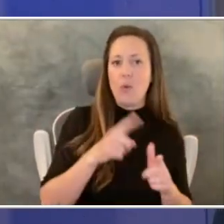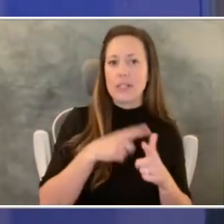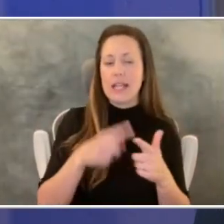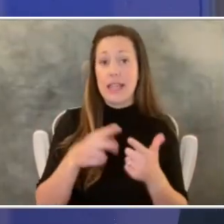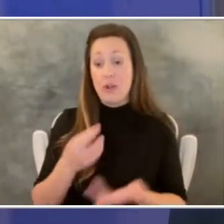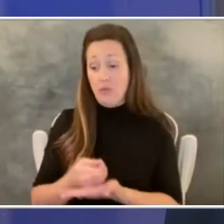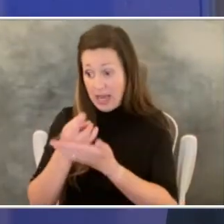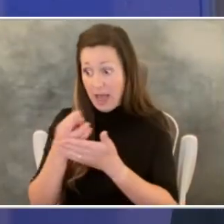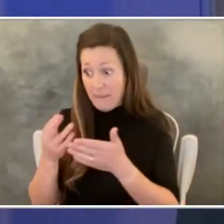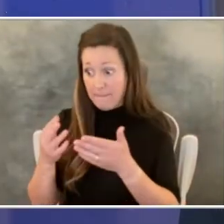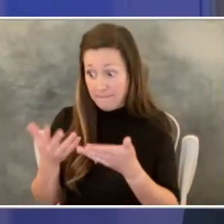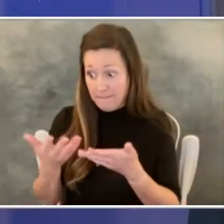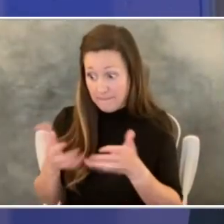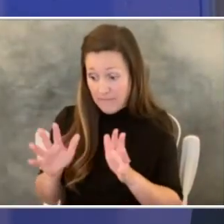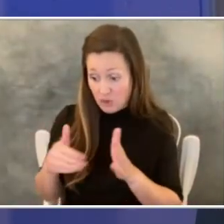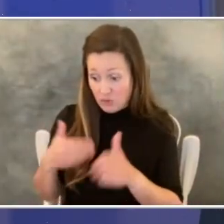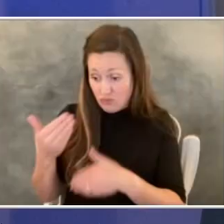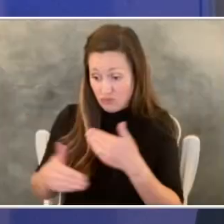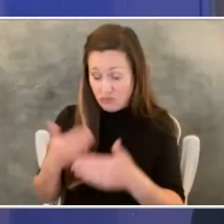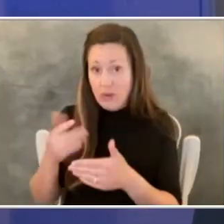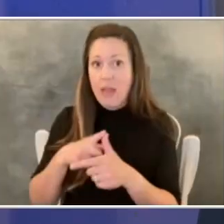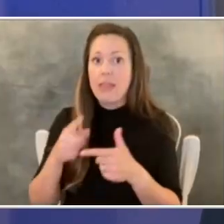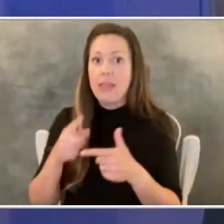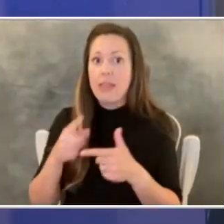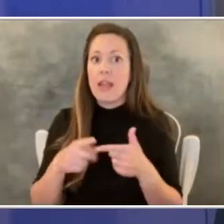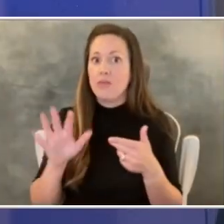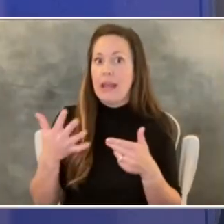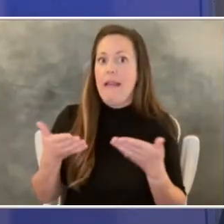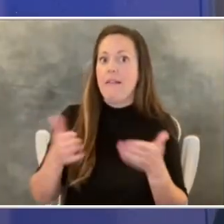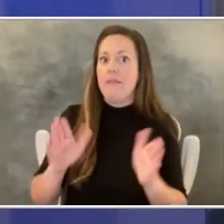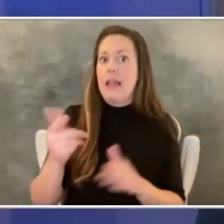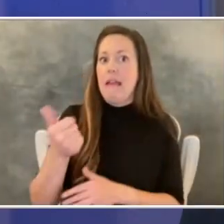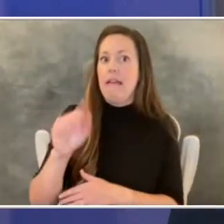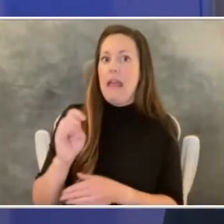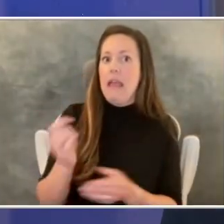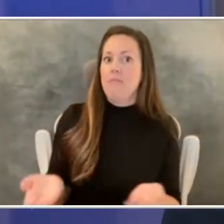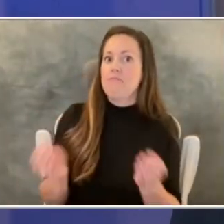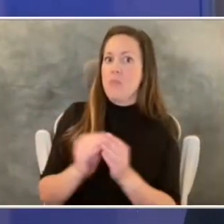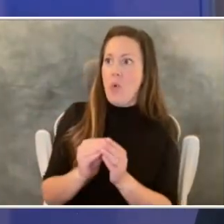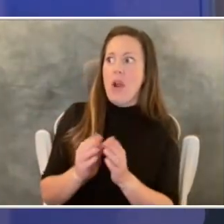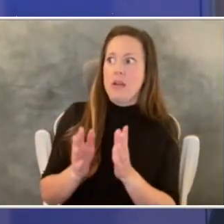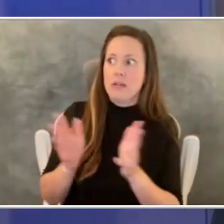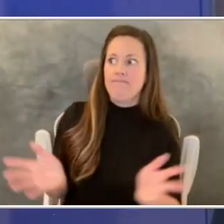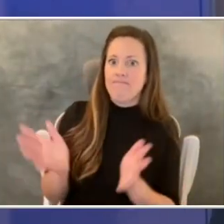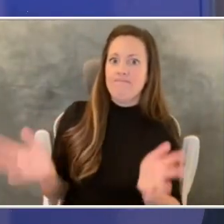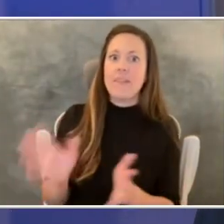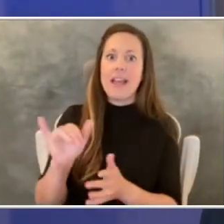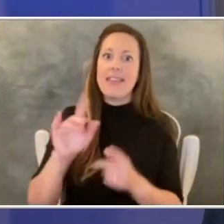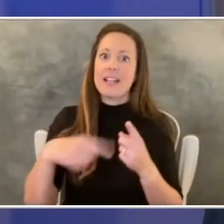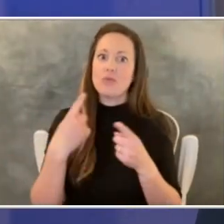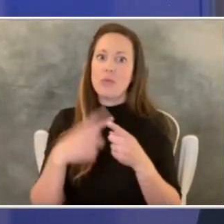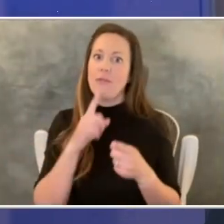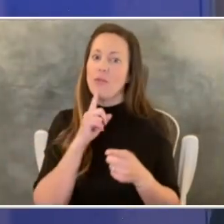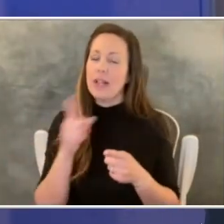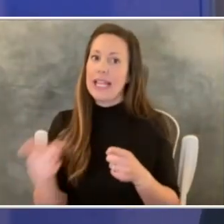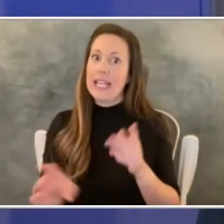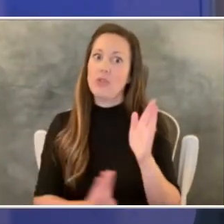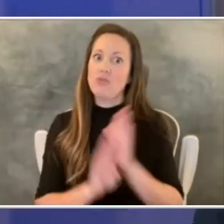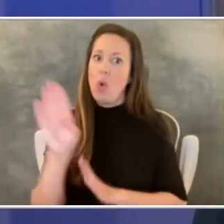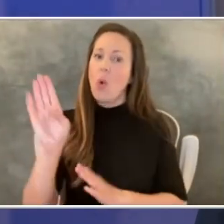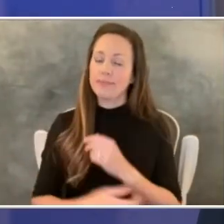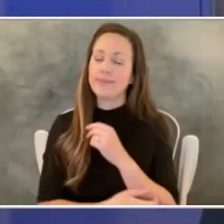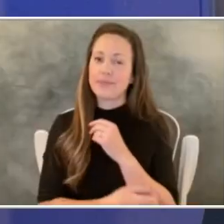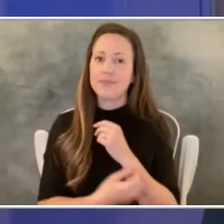push, then we kind of let Gabe, off the leash a little bit, let him get after it. And that's when he really started to thrive. It's when he could just kind of sink his teeth into his